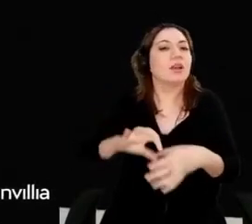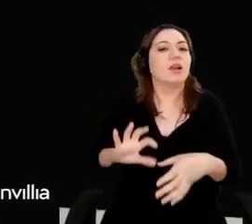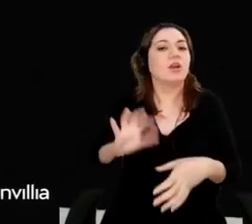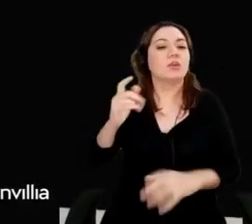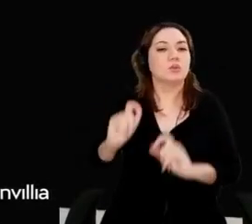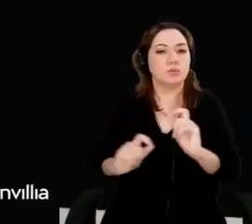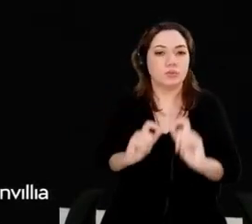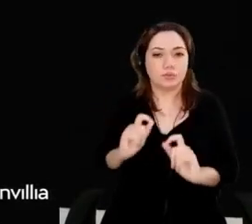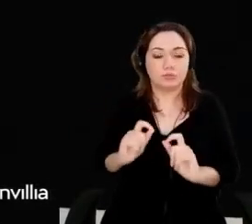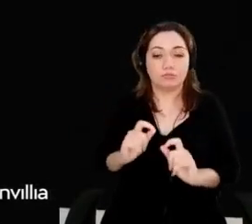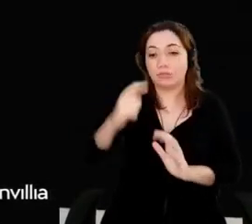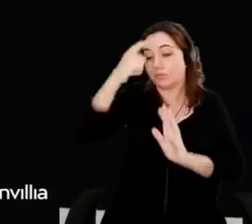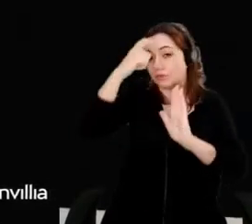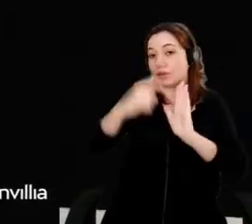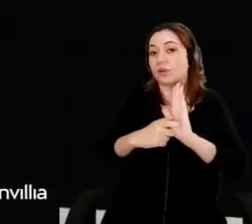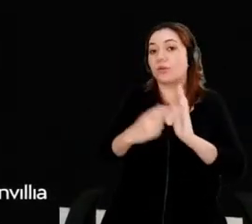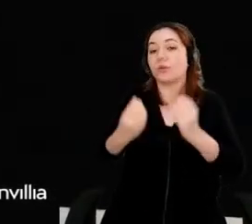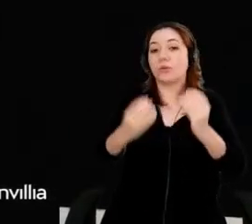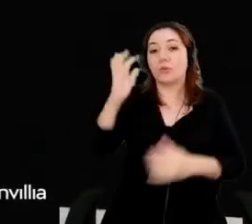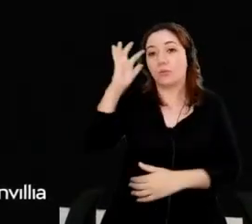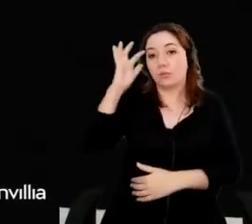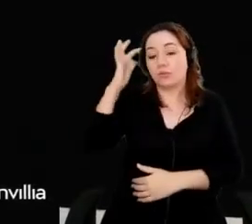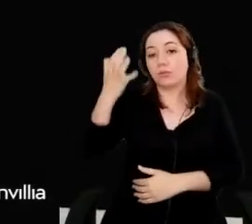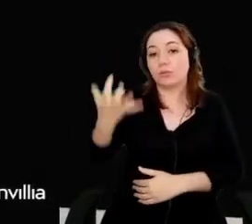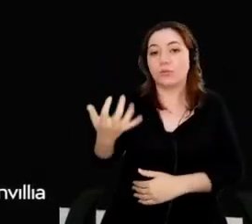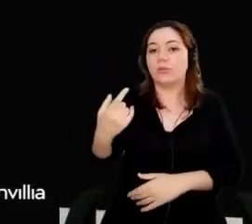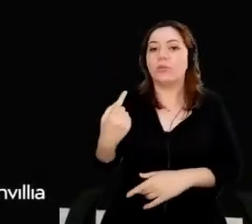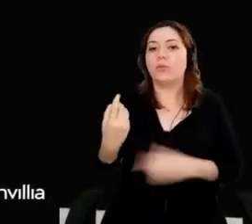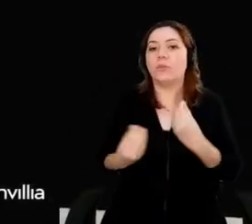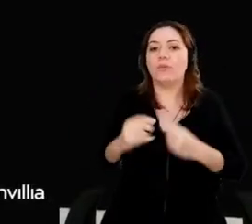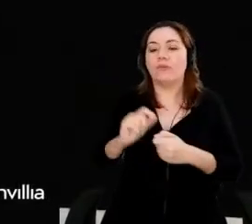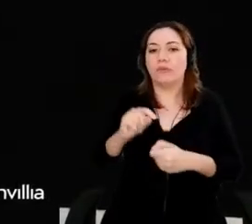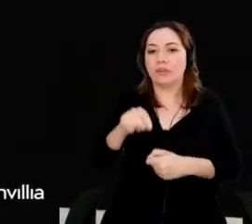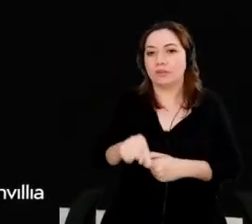that decision? Why did it do that? And what did it do with my data?